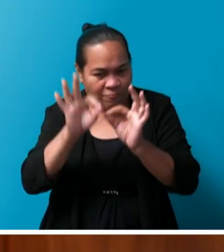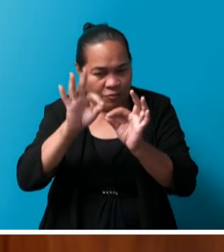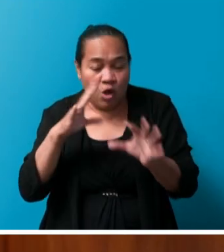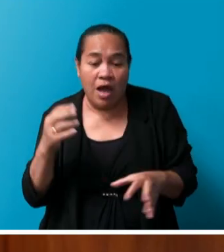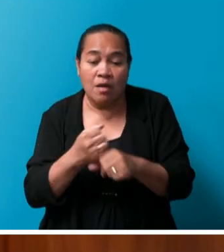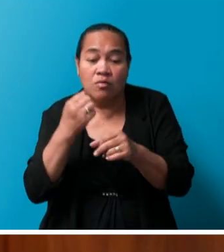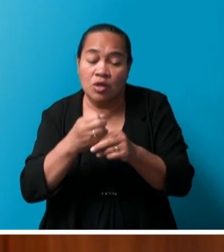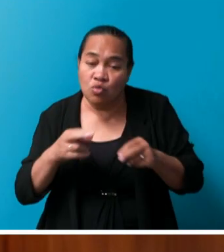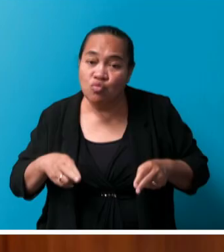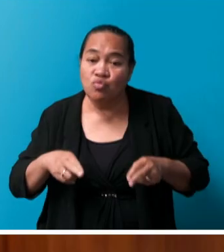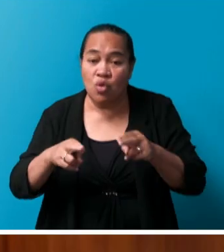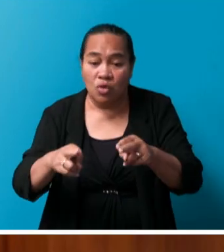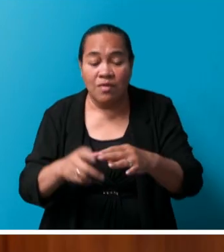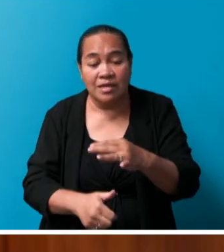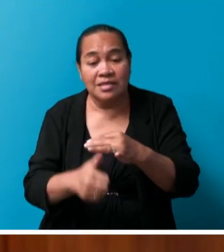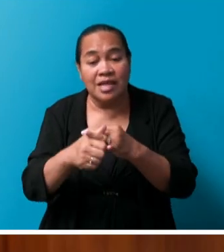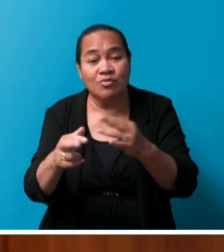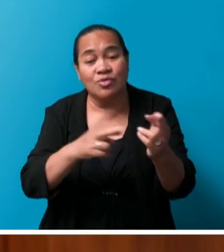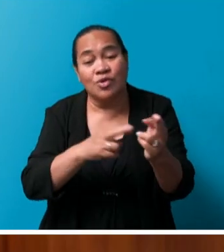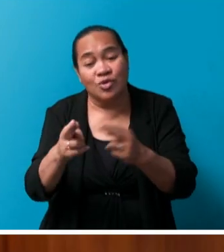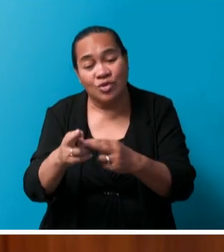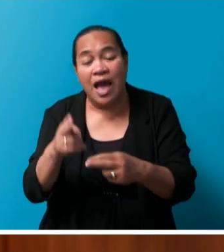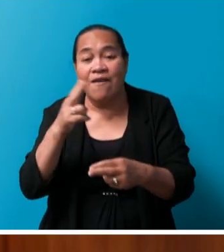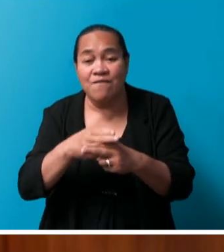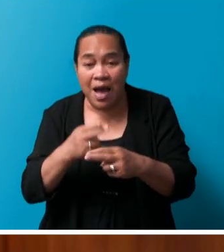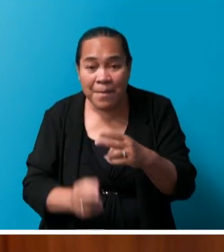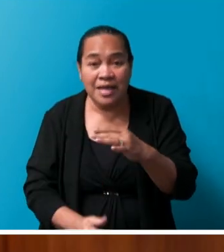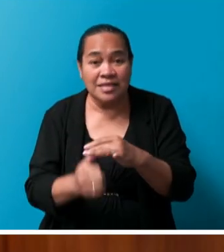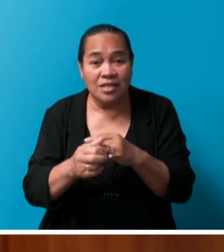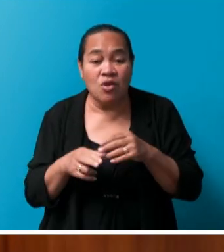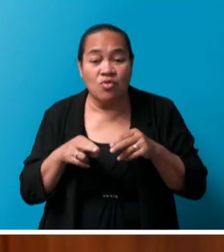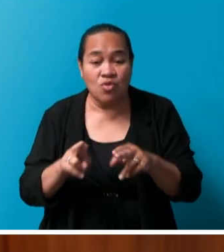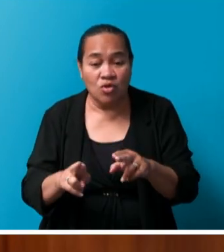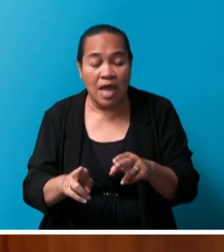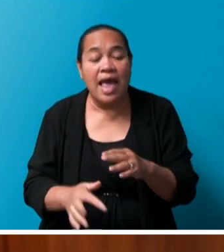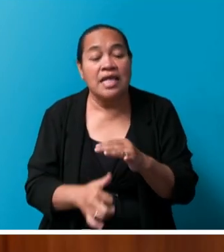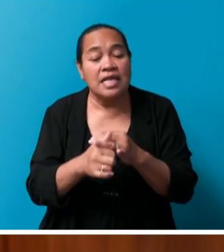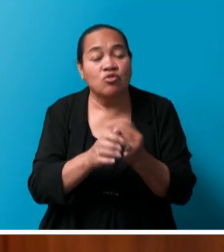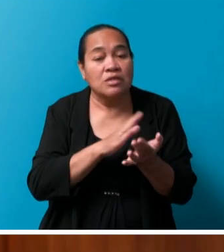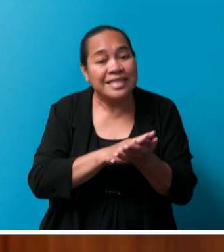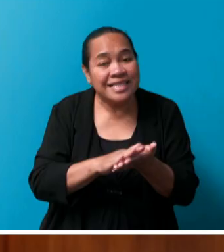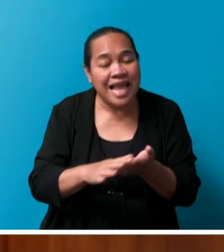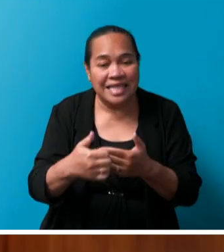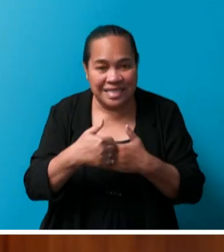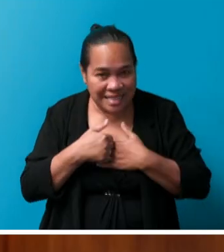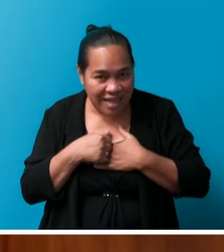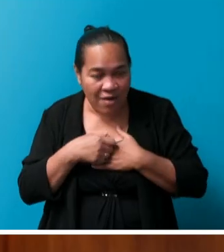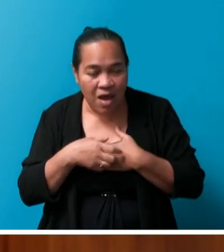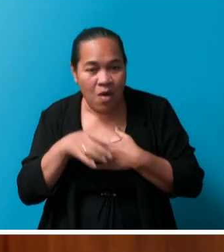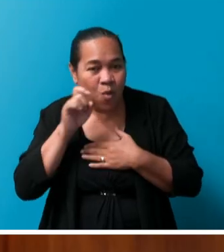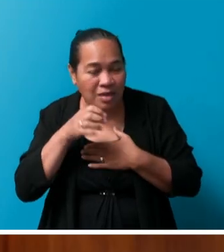roads, farm access roads, access to clean and safe drinking water,